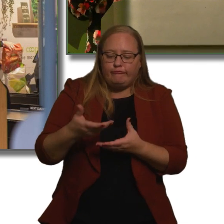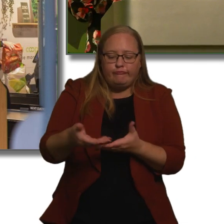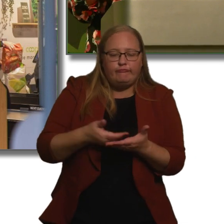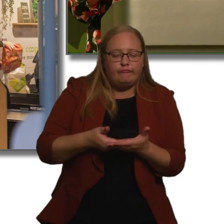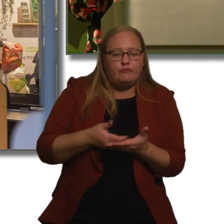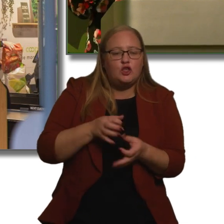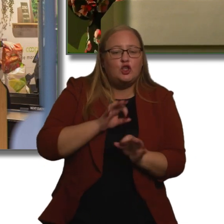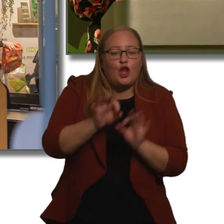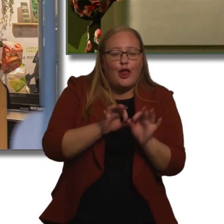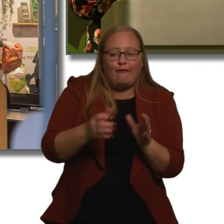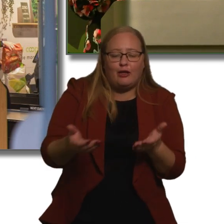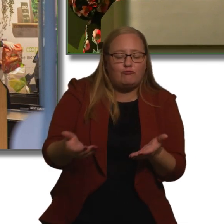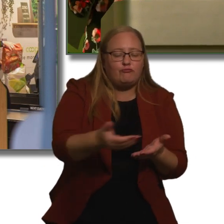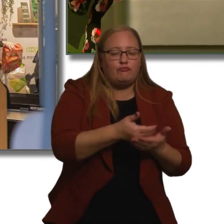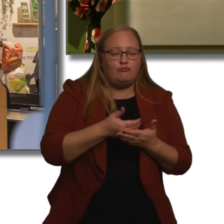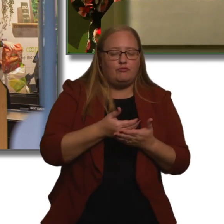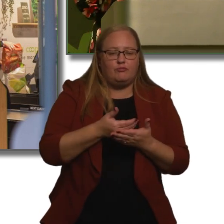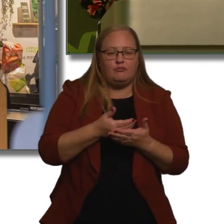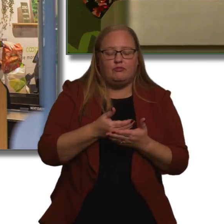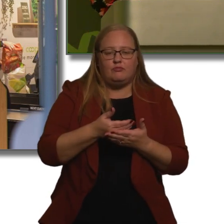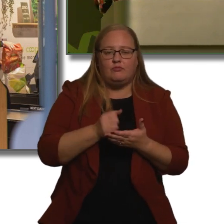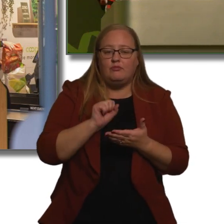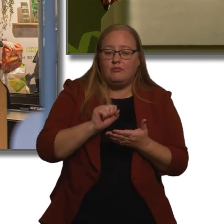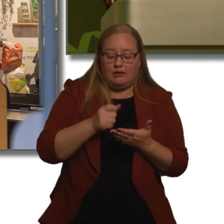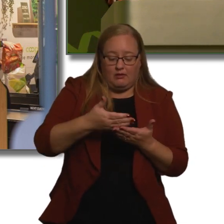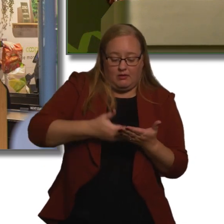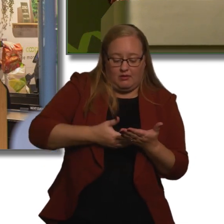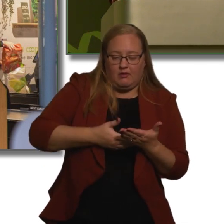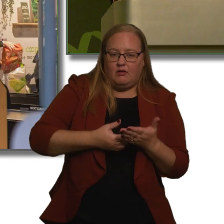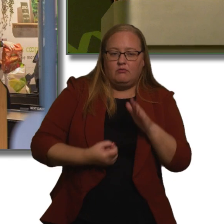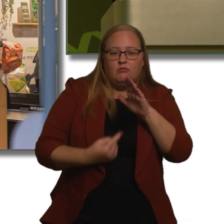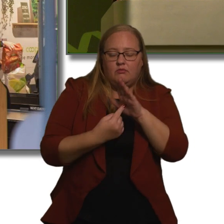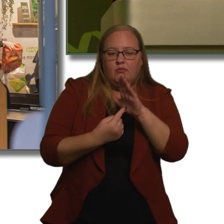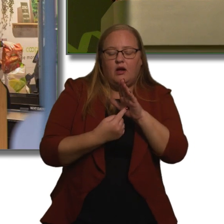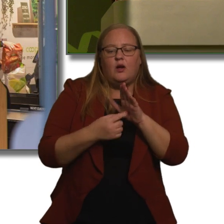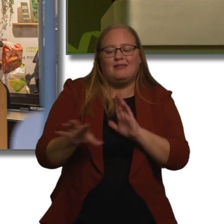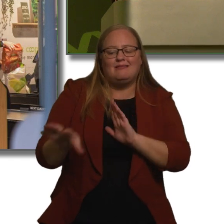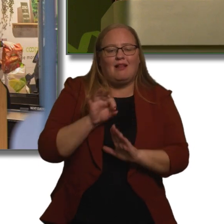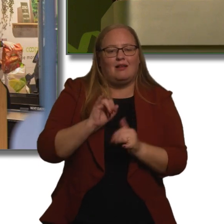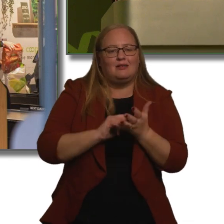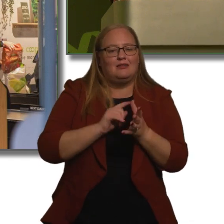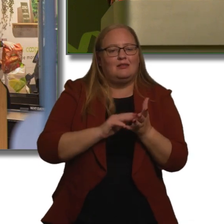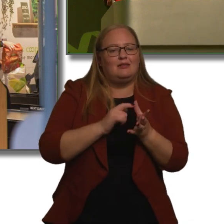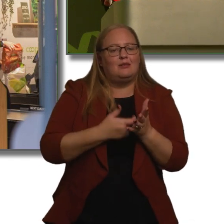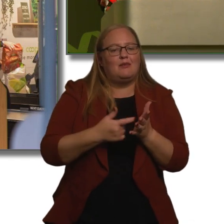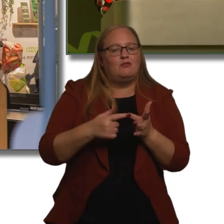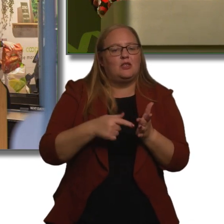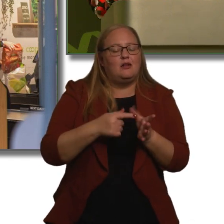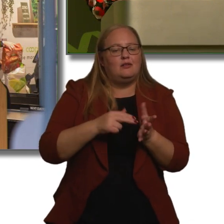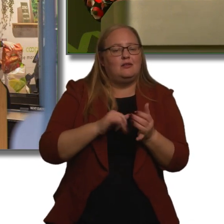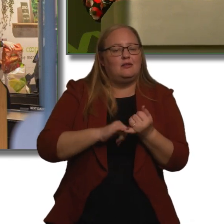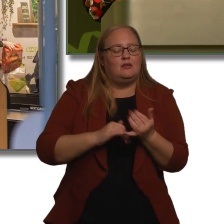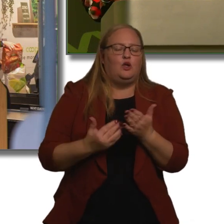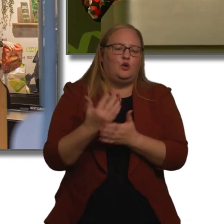and have had a pivotal role in actually selecting the Samaritans as our new charity